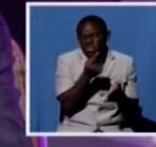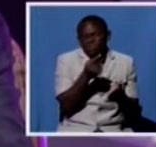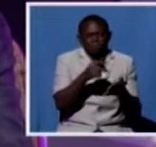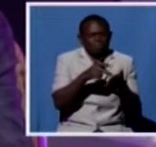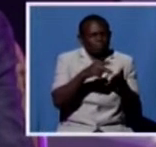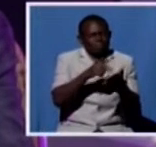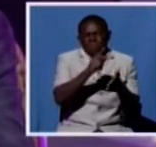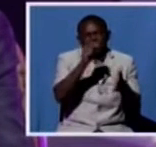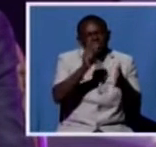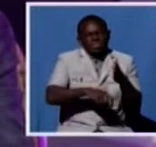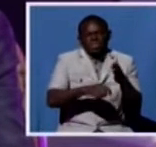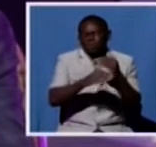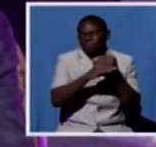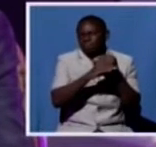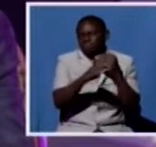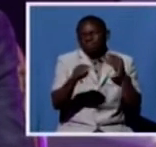not,